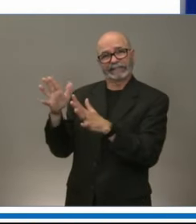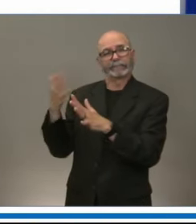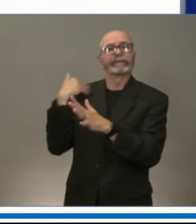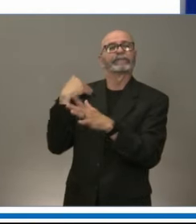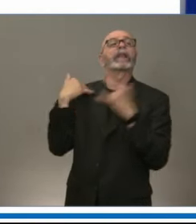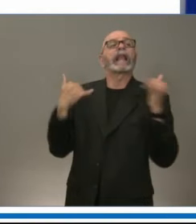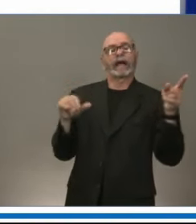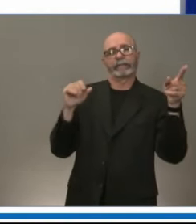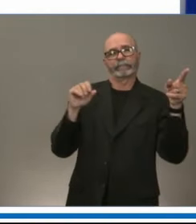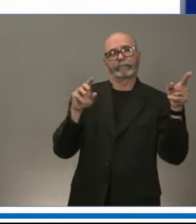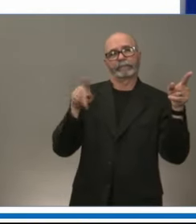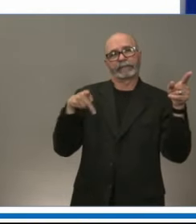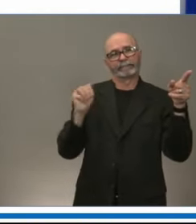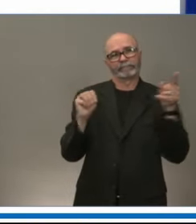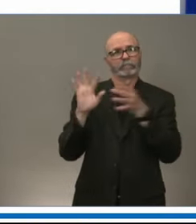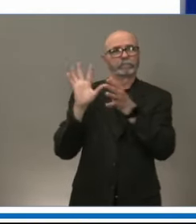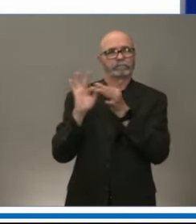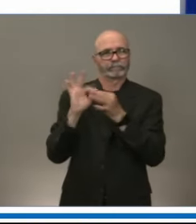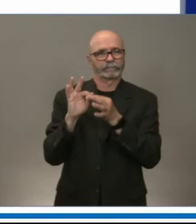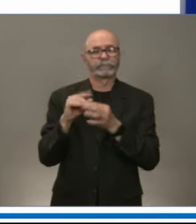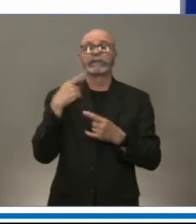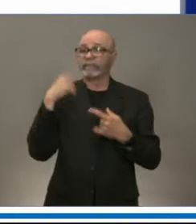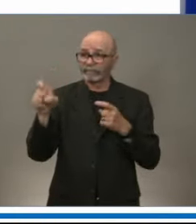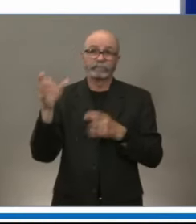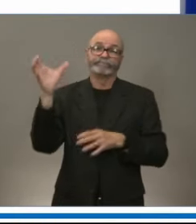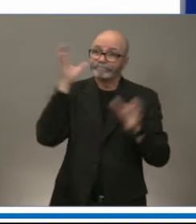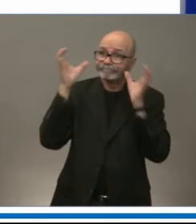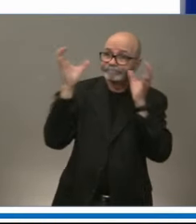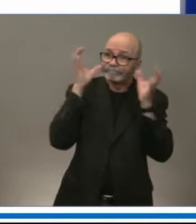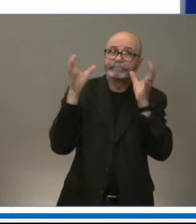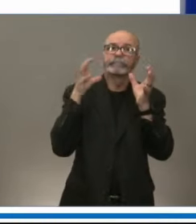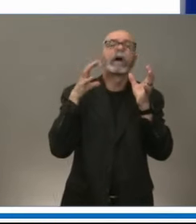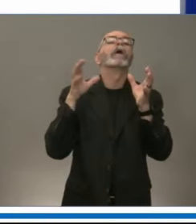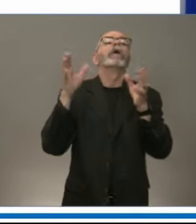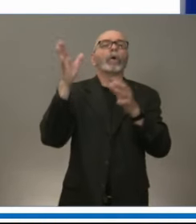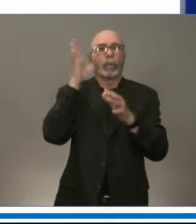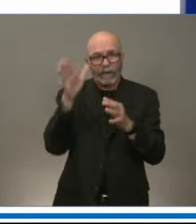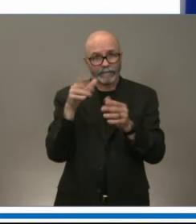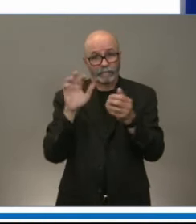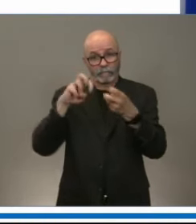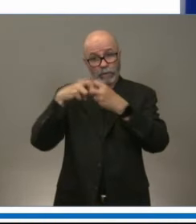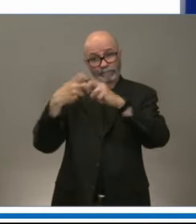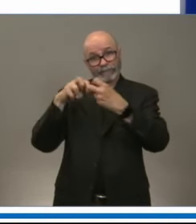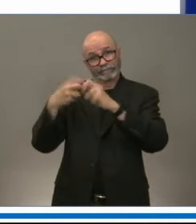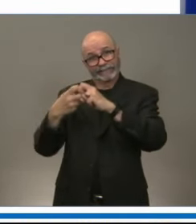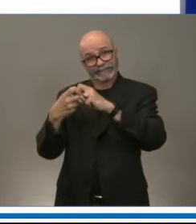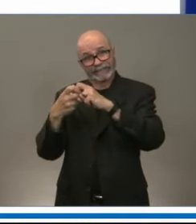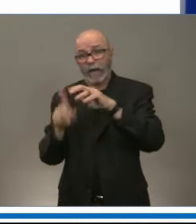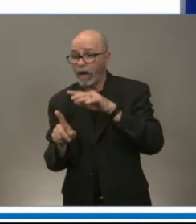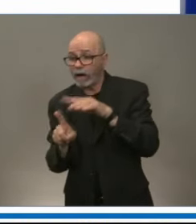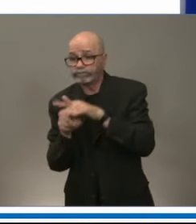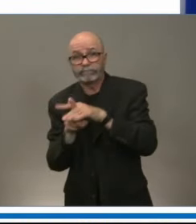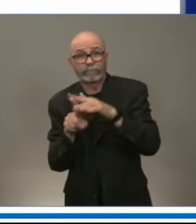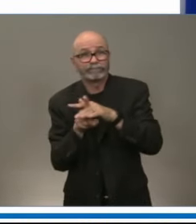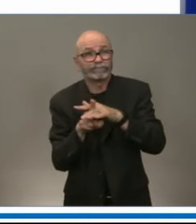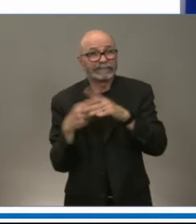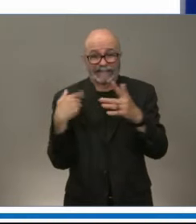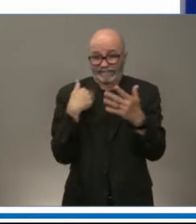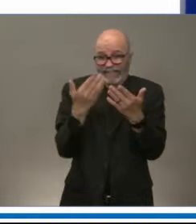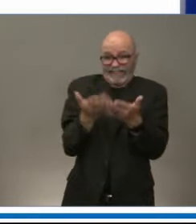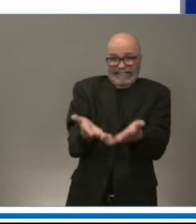using. There's also supply issues. And the reality of it is, if we use up the supplies